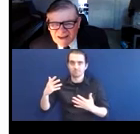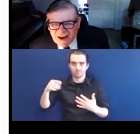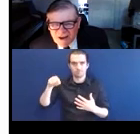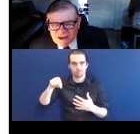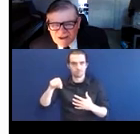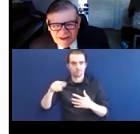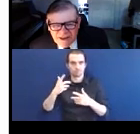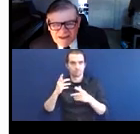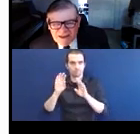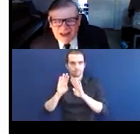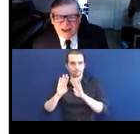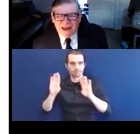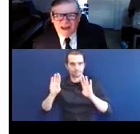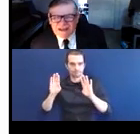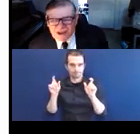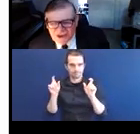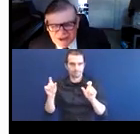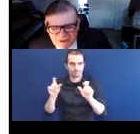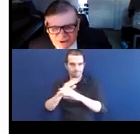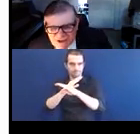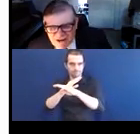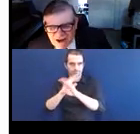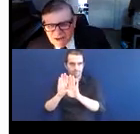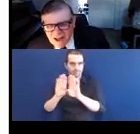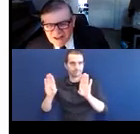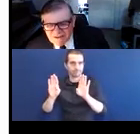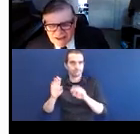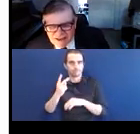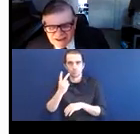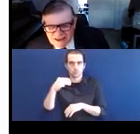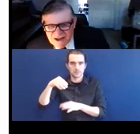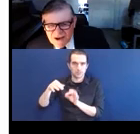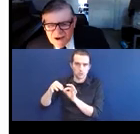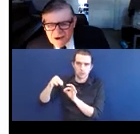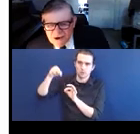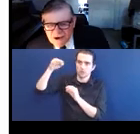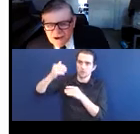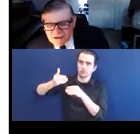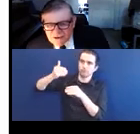And there are lots of police and security forces around behind the fences.